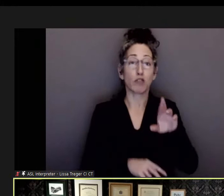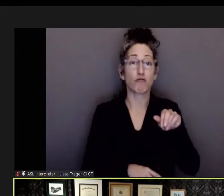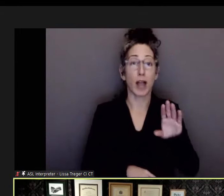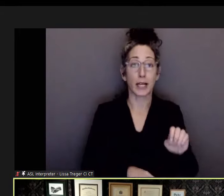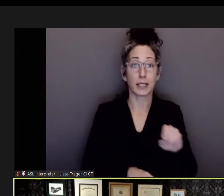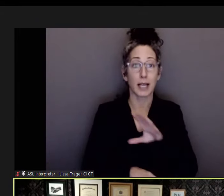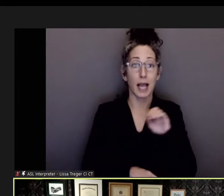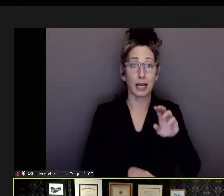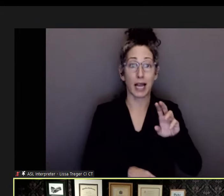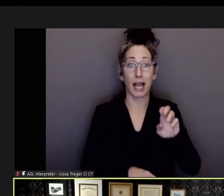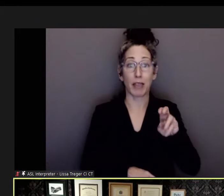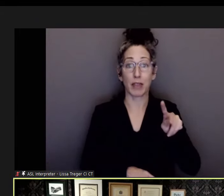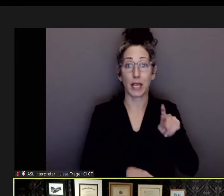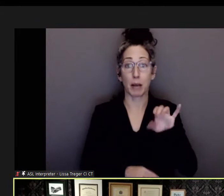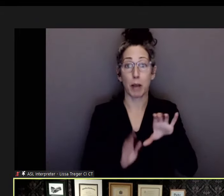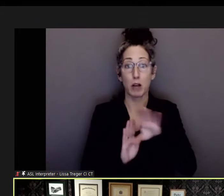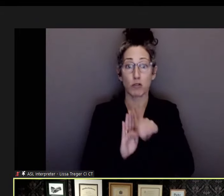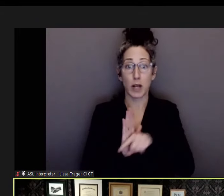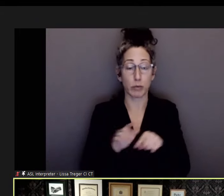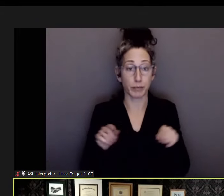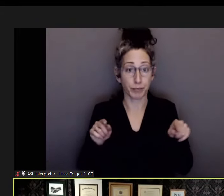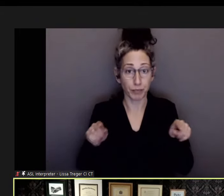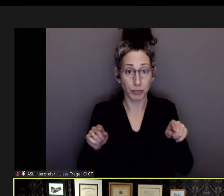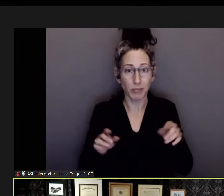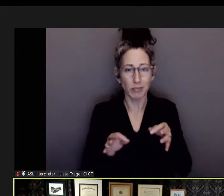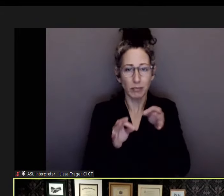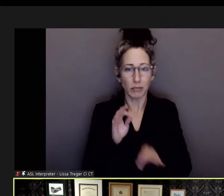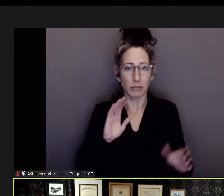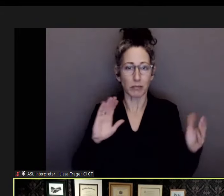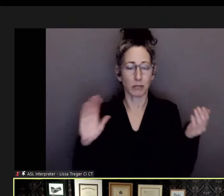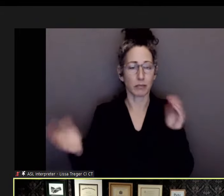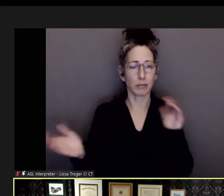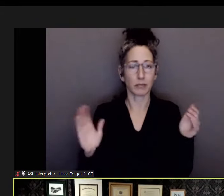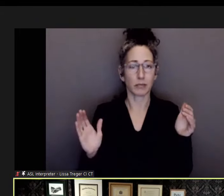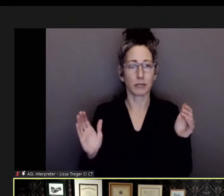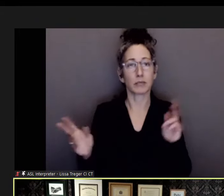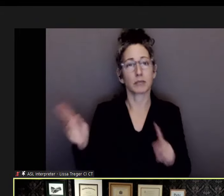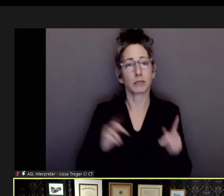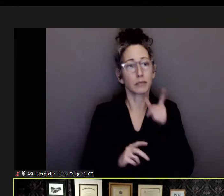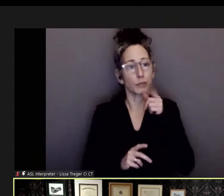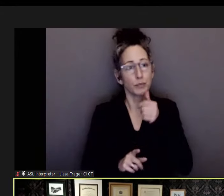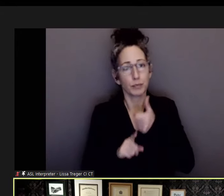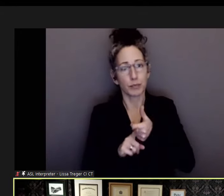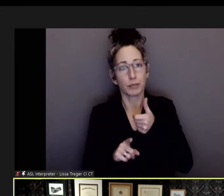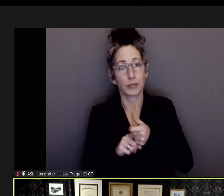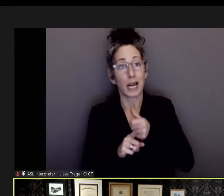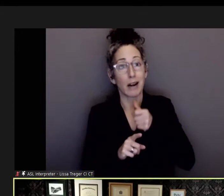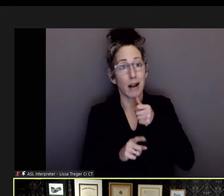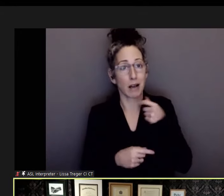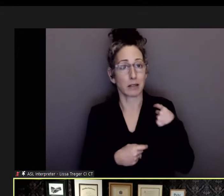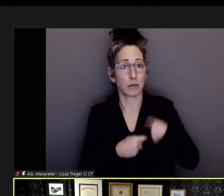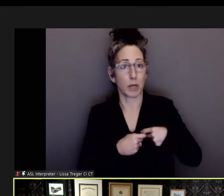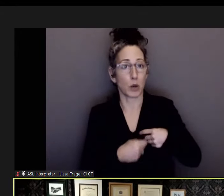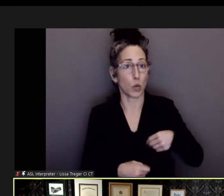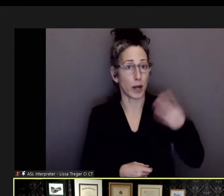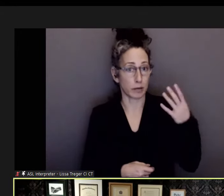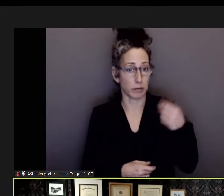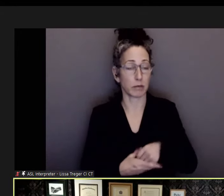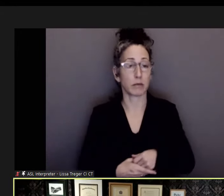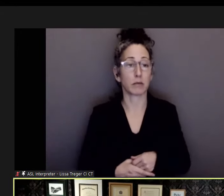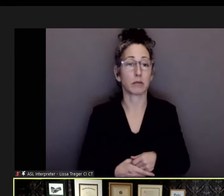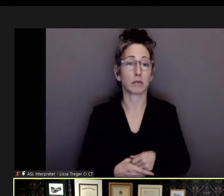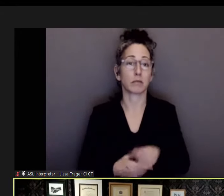groups, and we just made a simple comparison of people who were either non-Hispanic white, showing efficacy